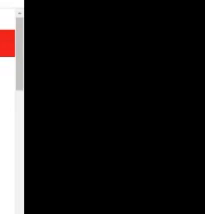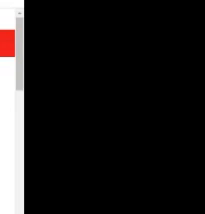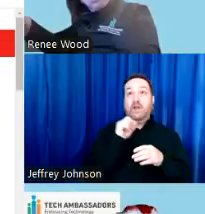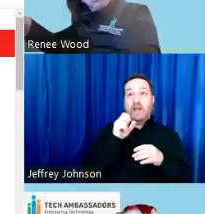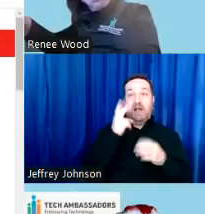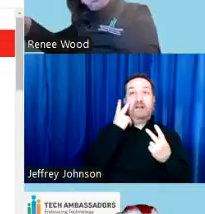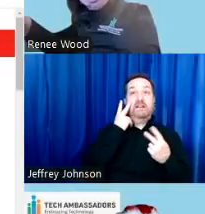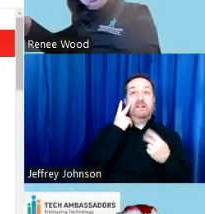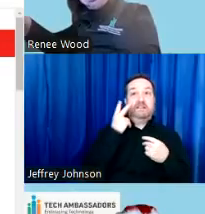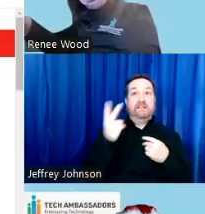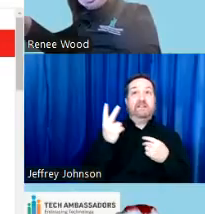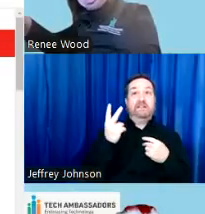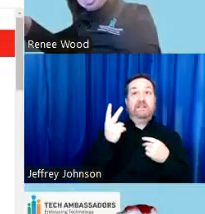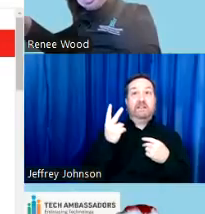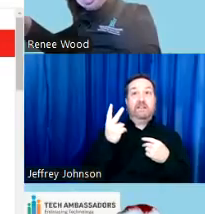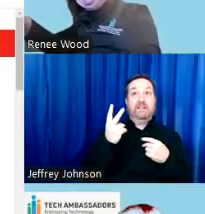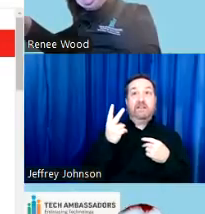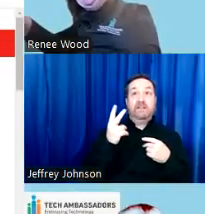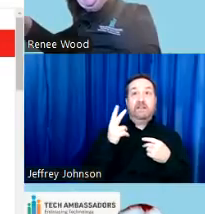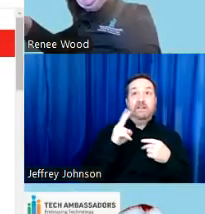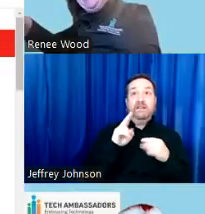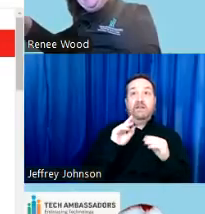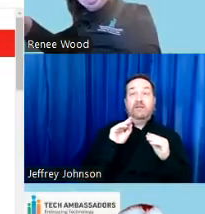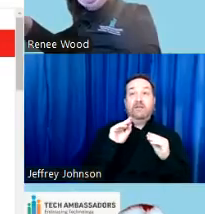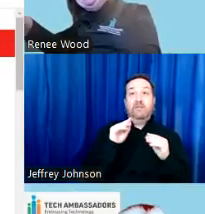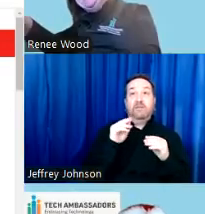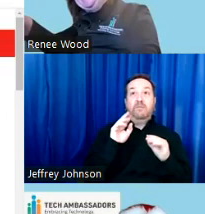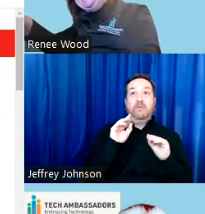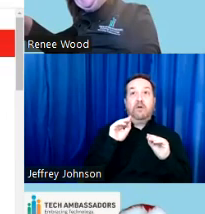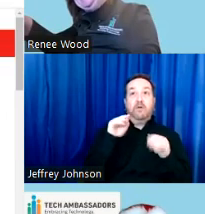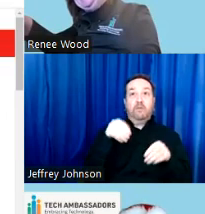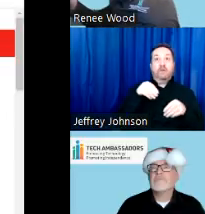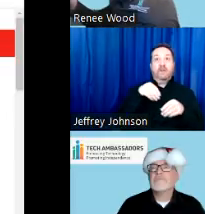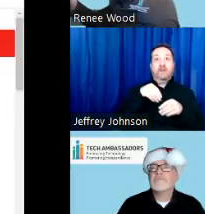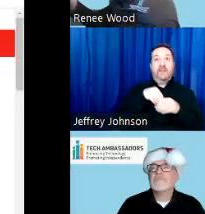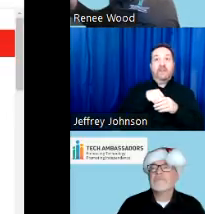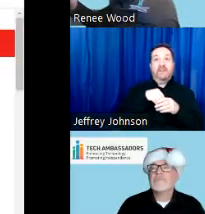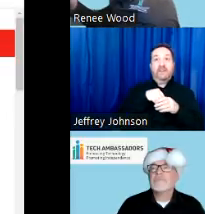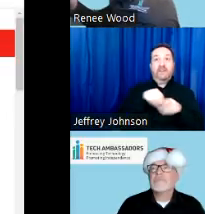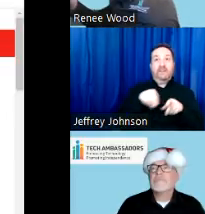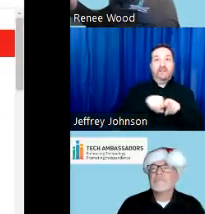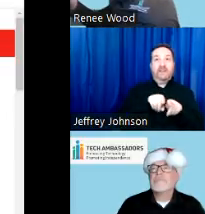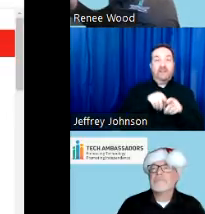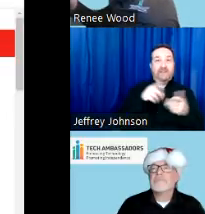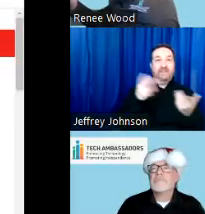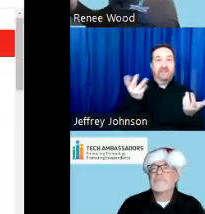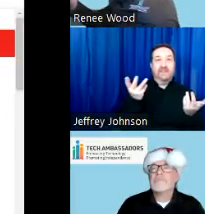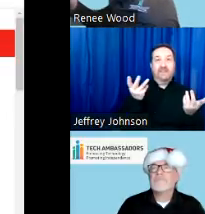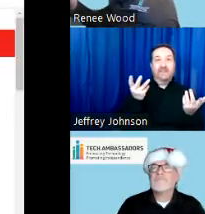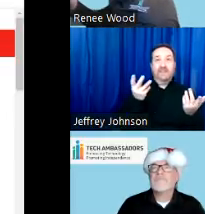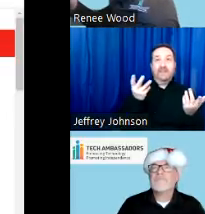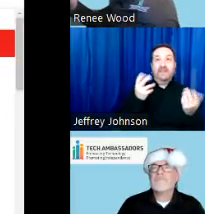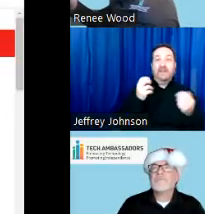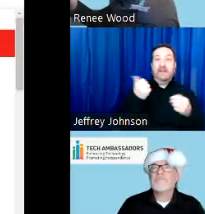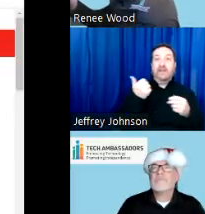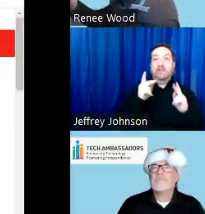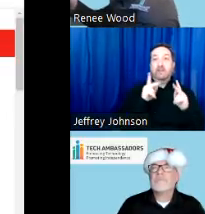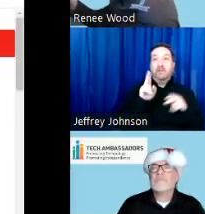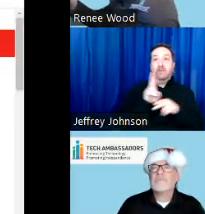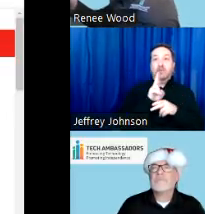see putting shampoo on that and washing your hair with it